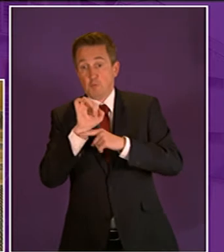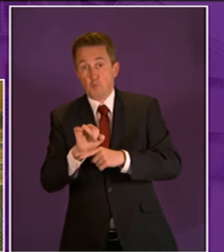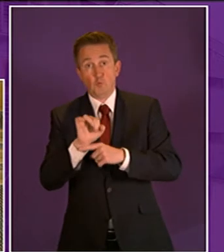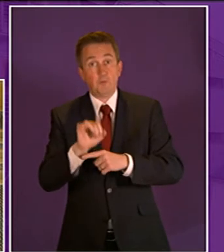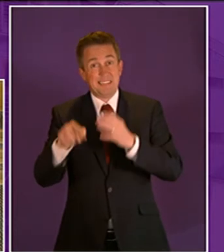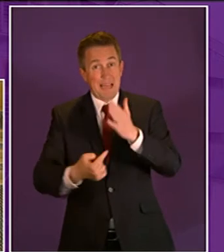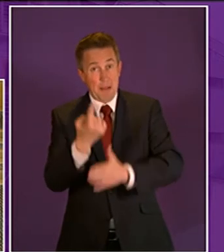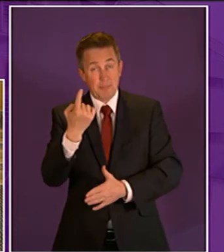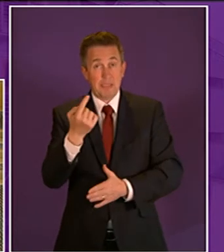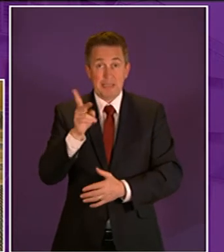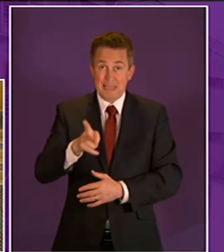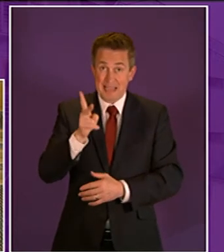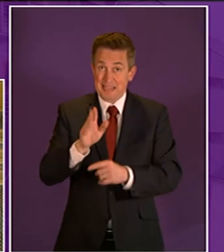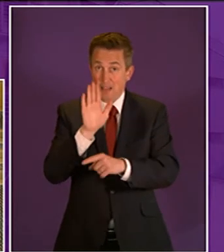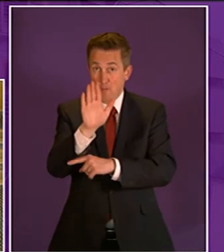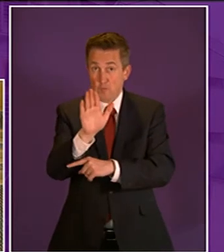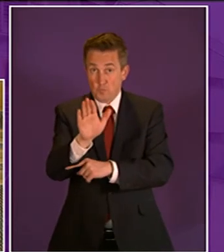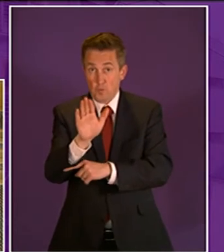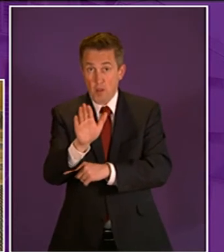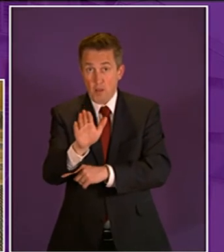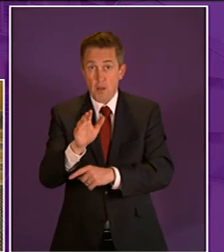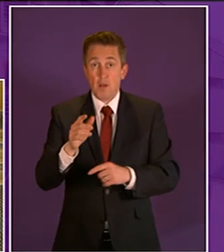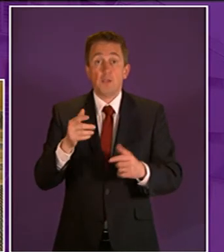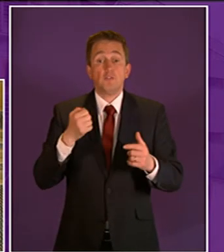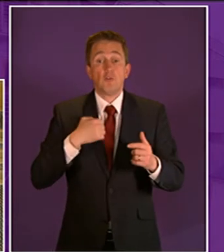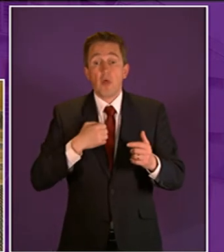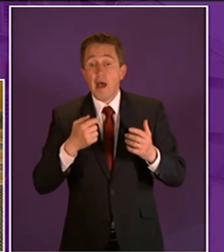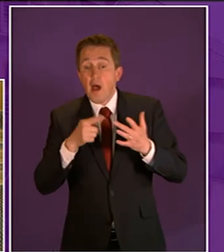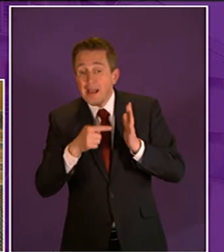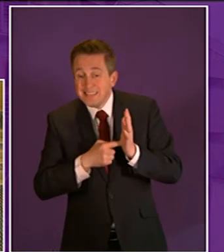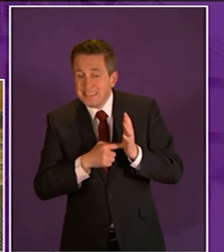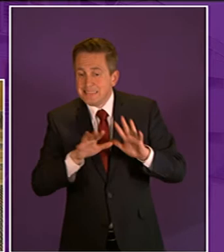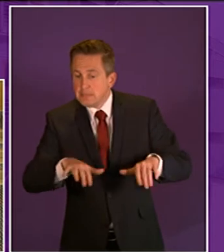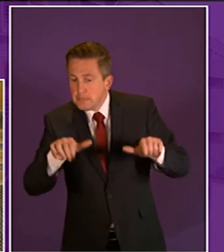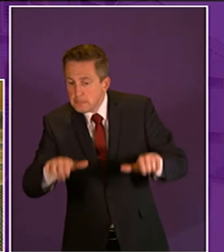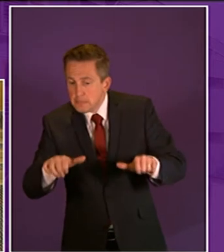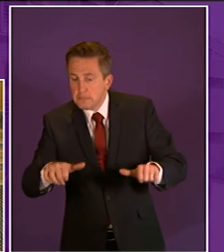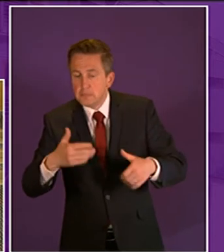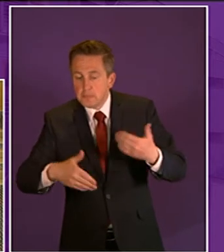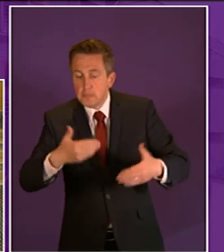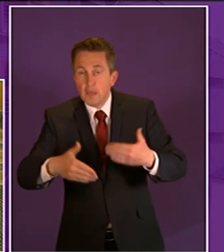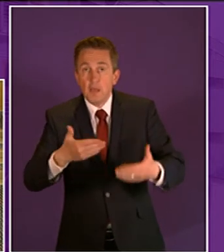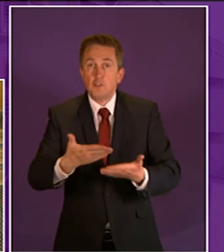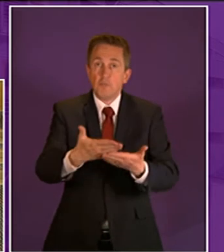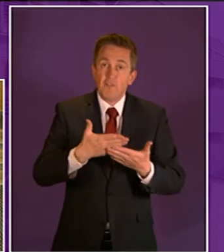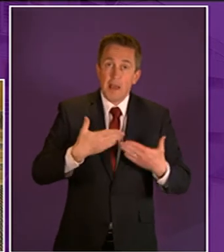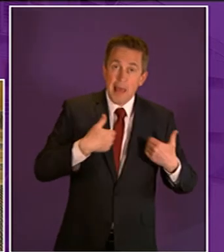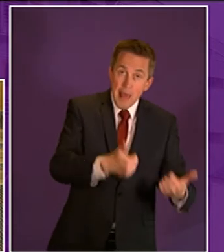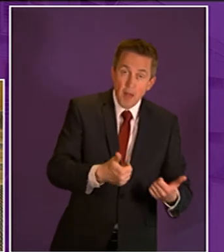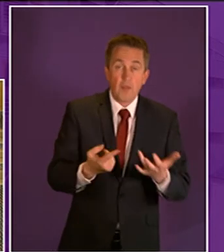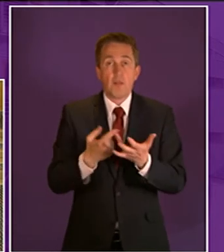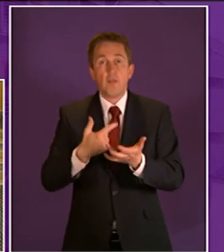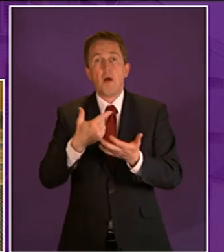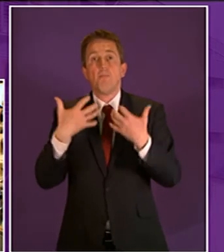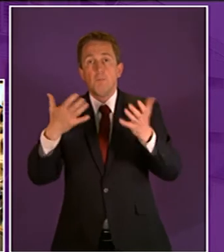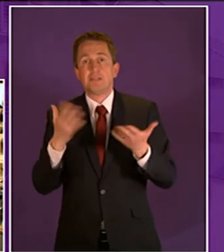as we can the impact such attacks have on systems we use to deliver not just health but our public services in Scotland.